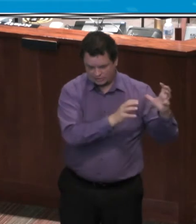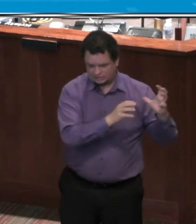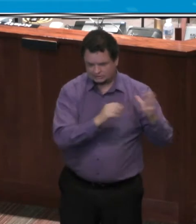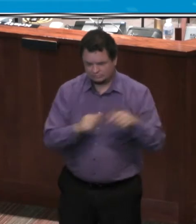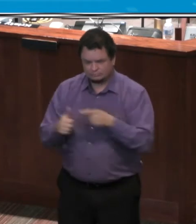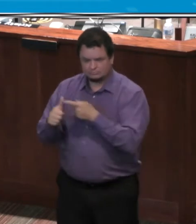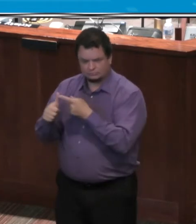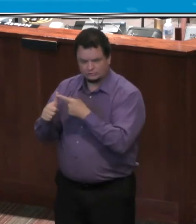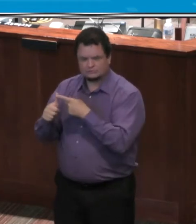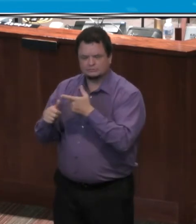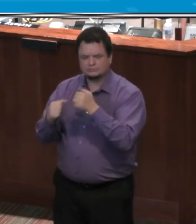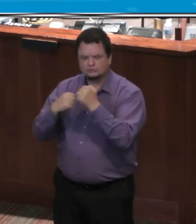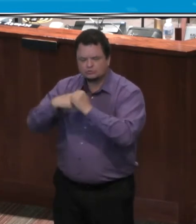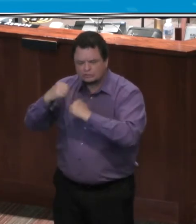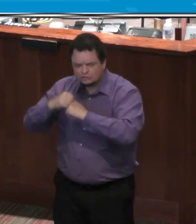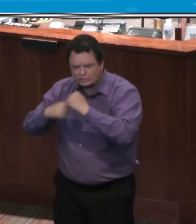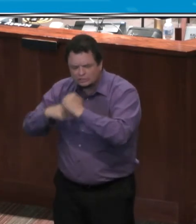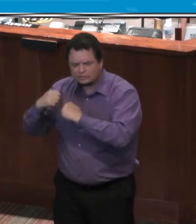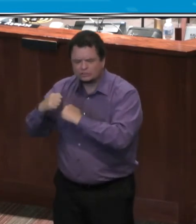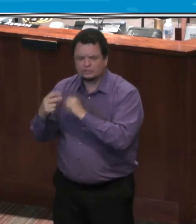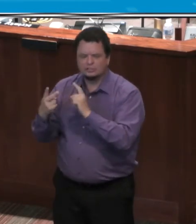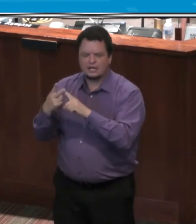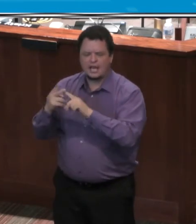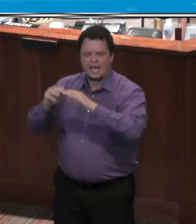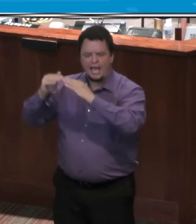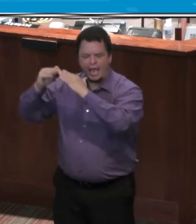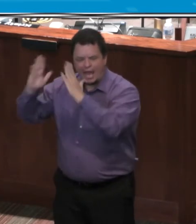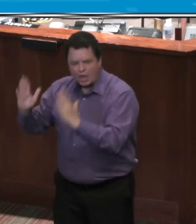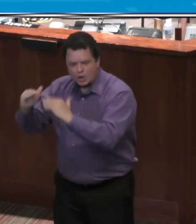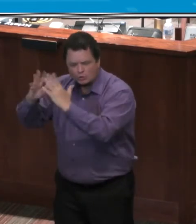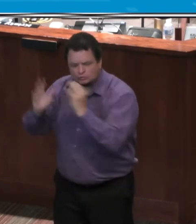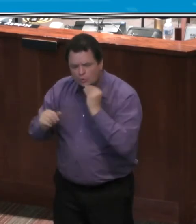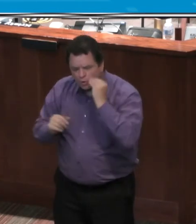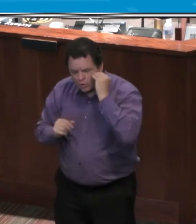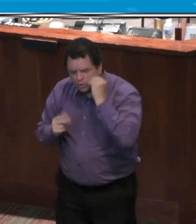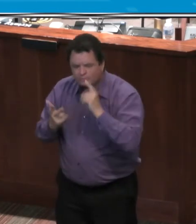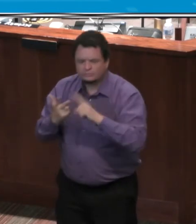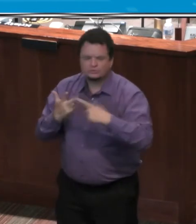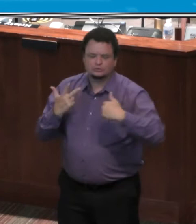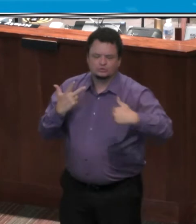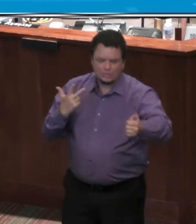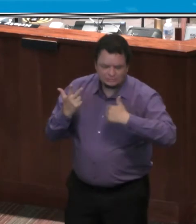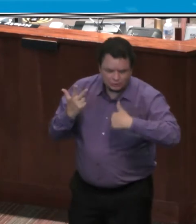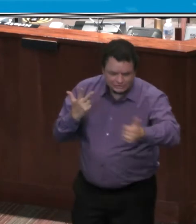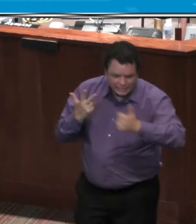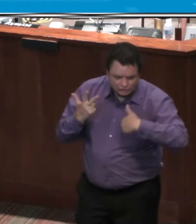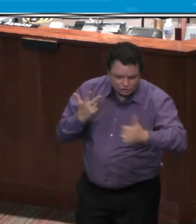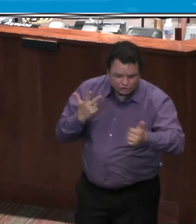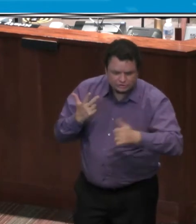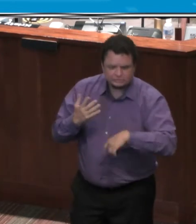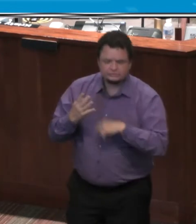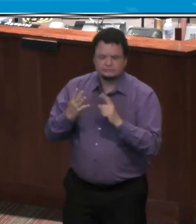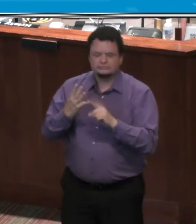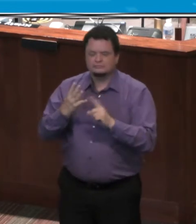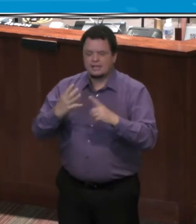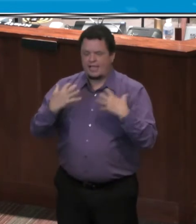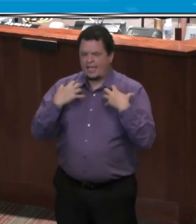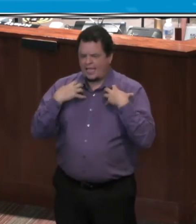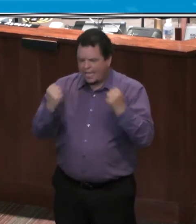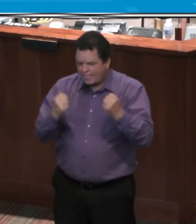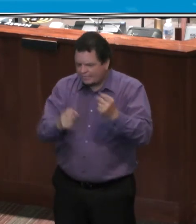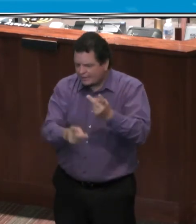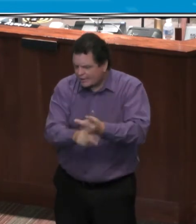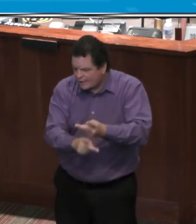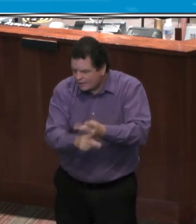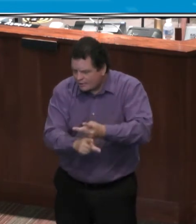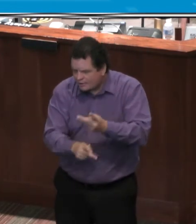that's to quality jobs or healthcare, health, so stressors on our youth, or just general disparities in access